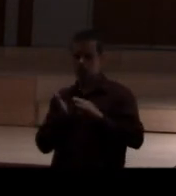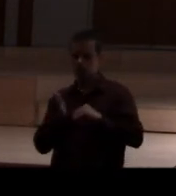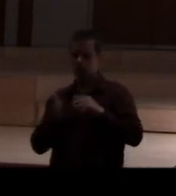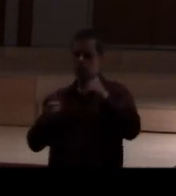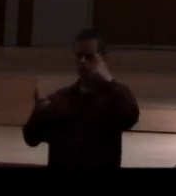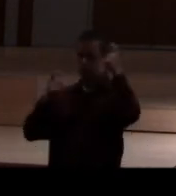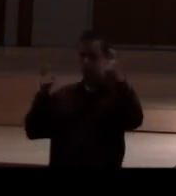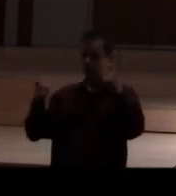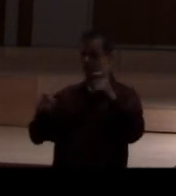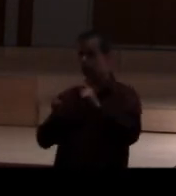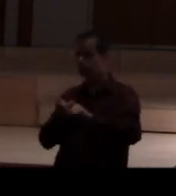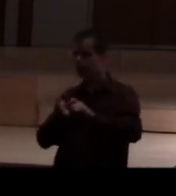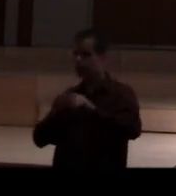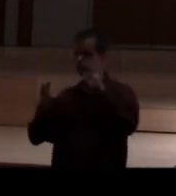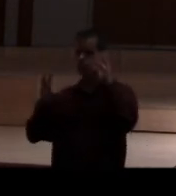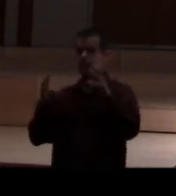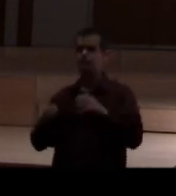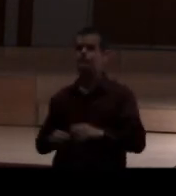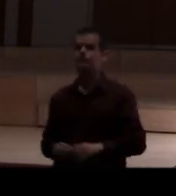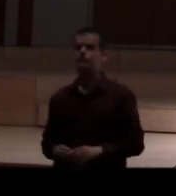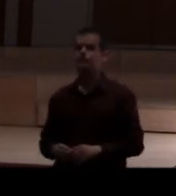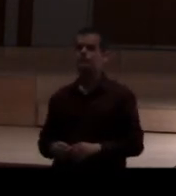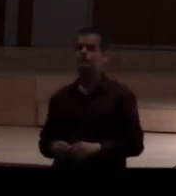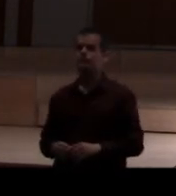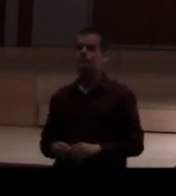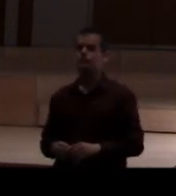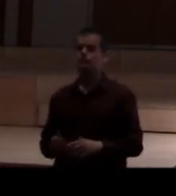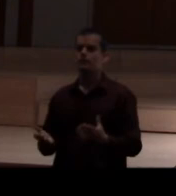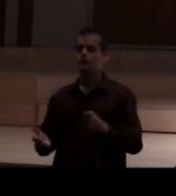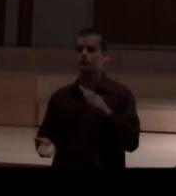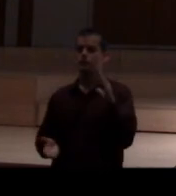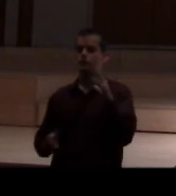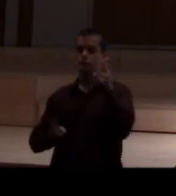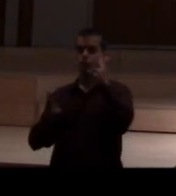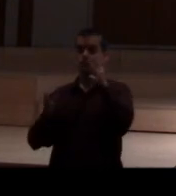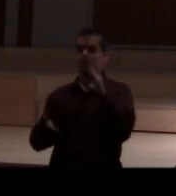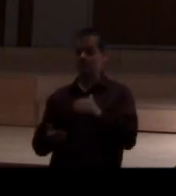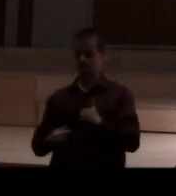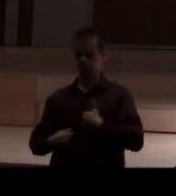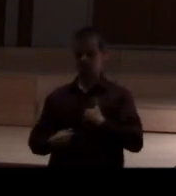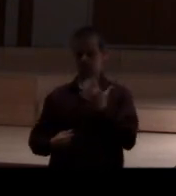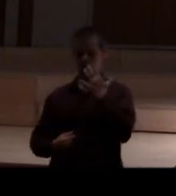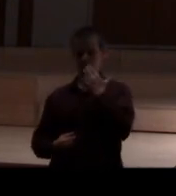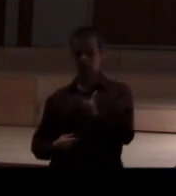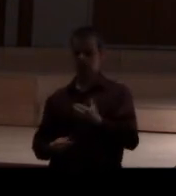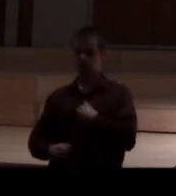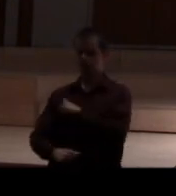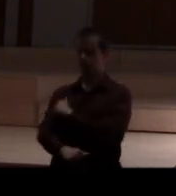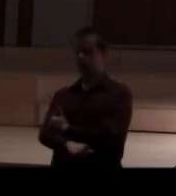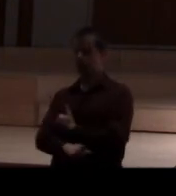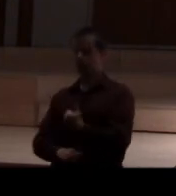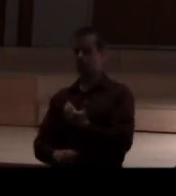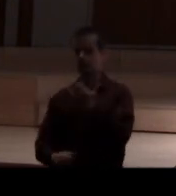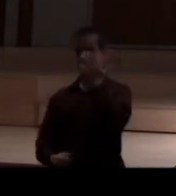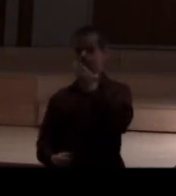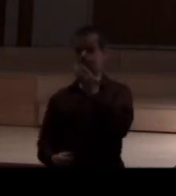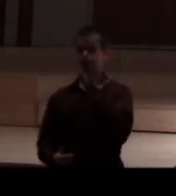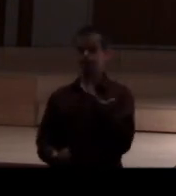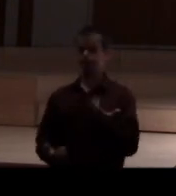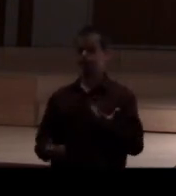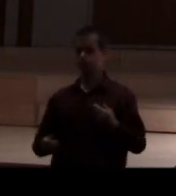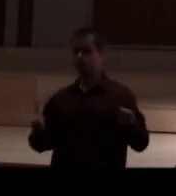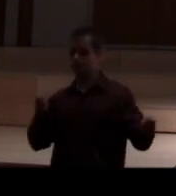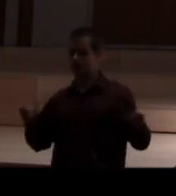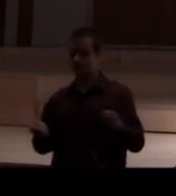and creating. Maybe we should worry less about, do I look good? Am I authoritative? Am I managing the students as much as I should? Will I